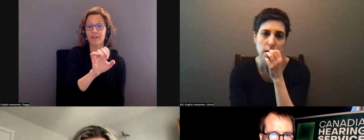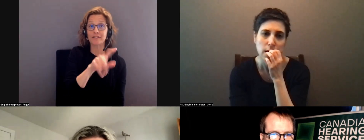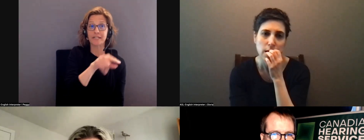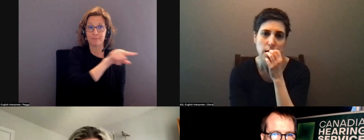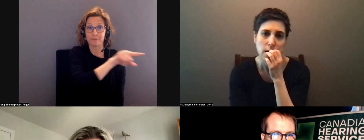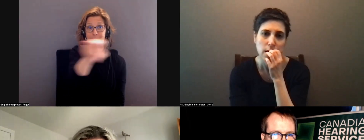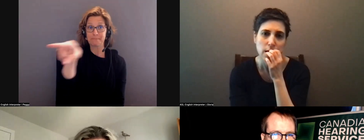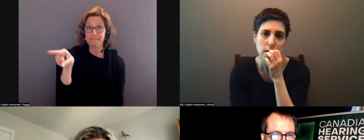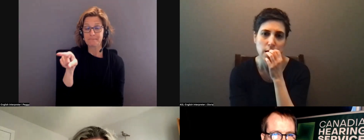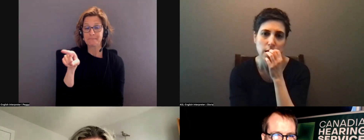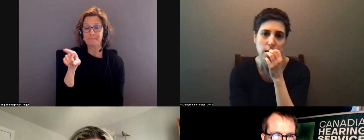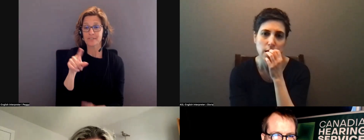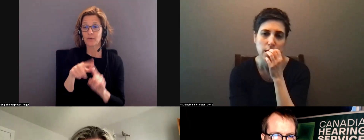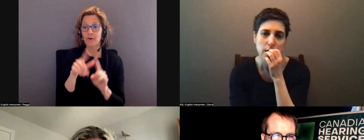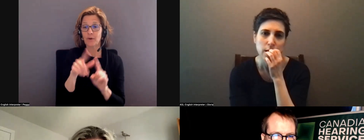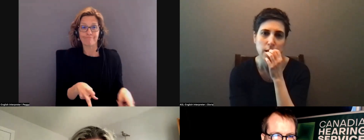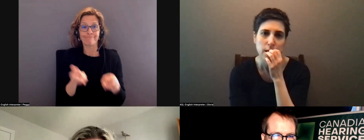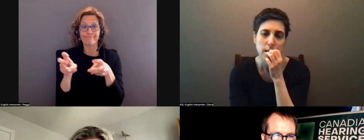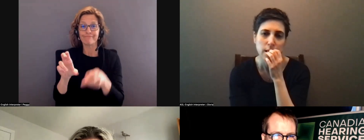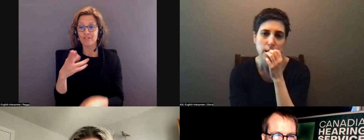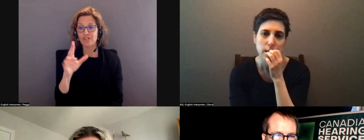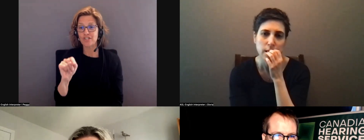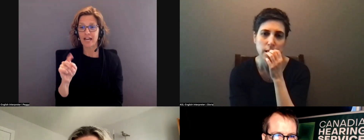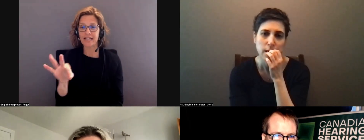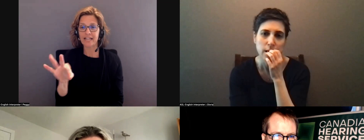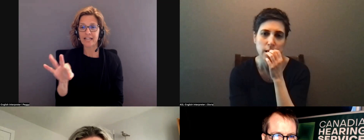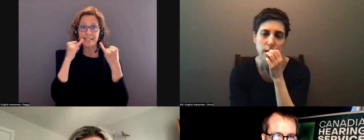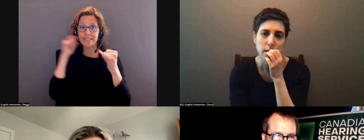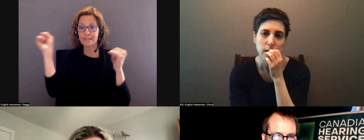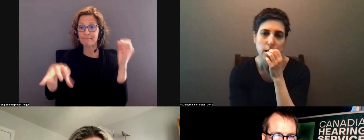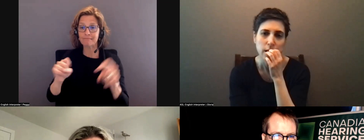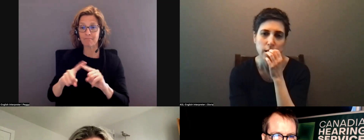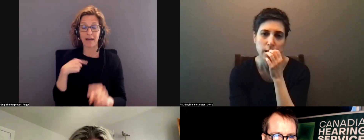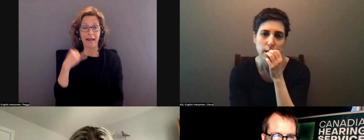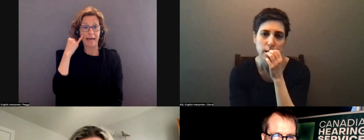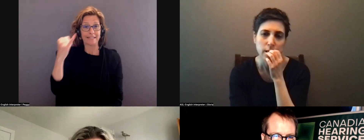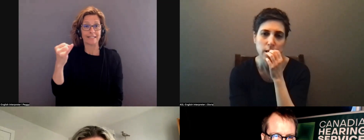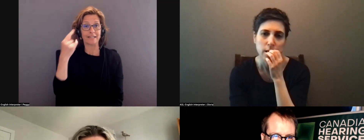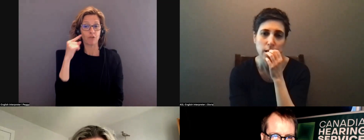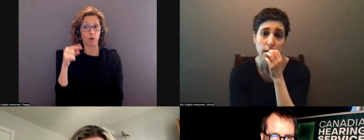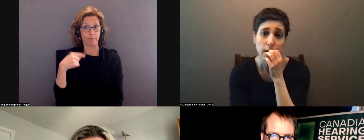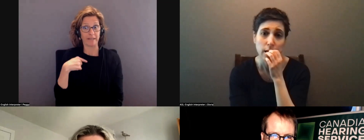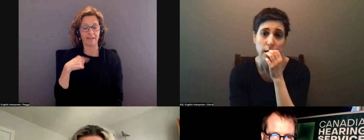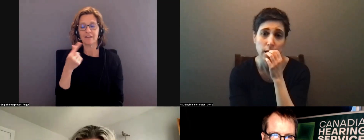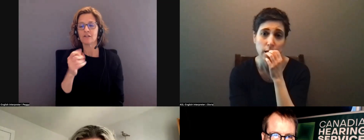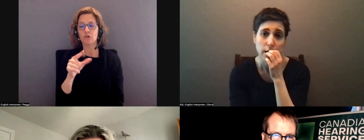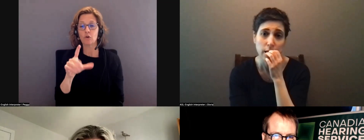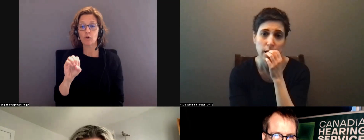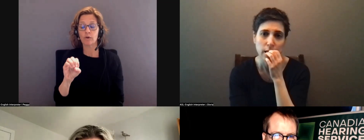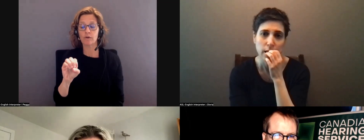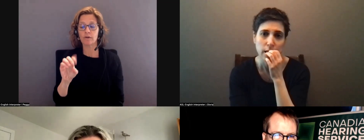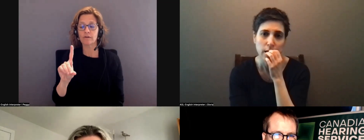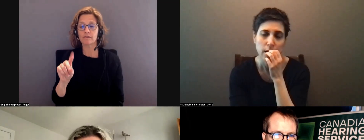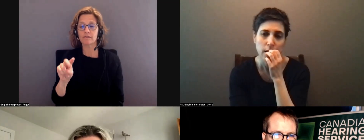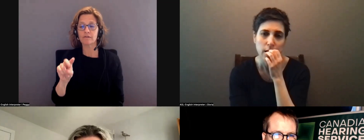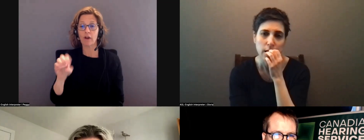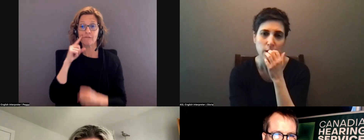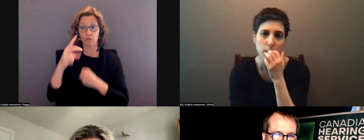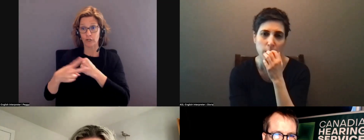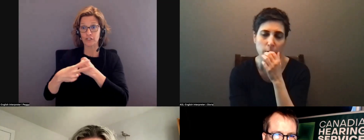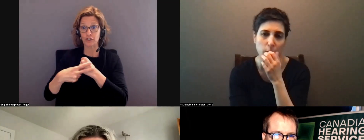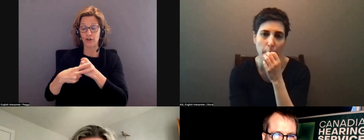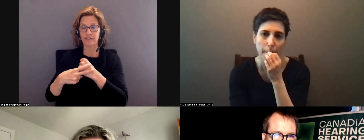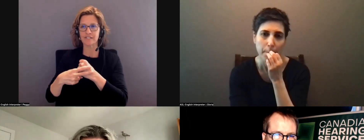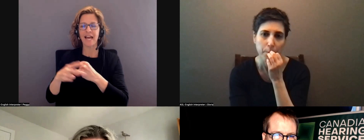they're welcome. Use the chat if you want to add some other tips. One of the things with Google Drive overall, or your storage space, it's usually